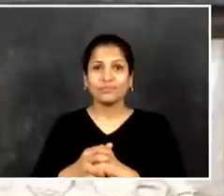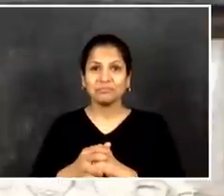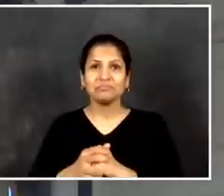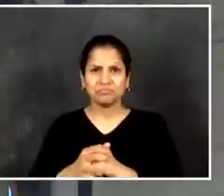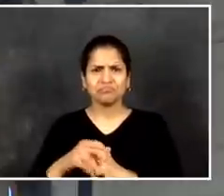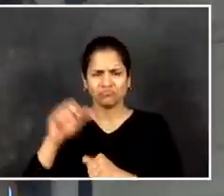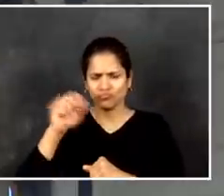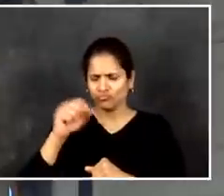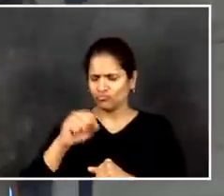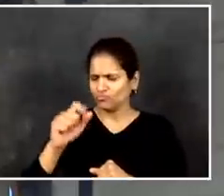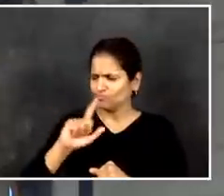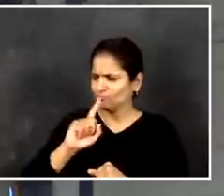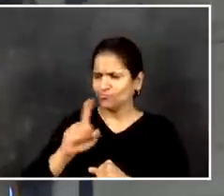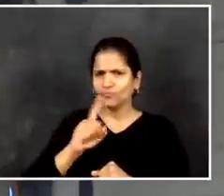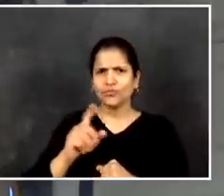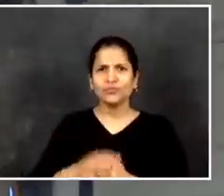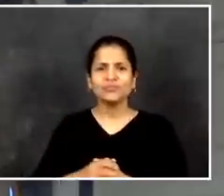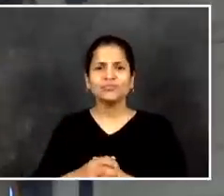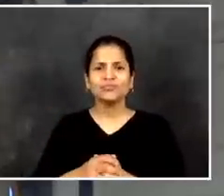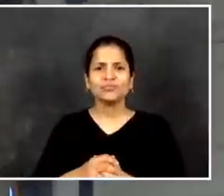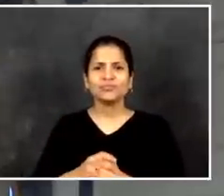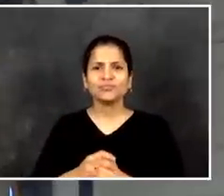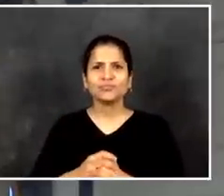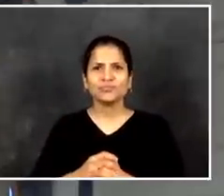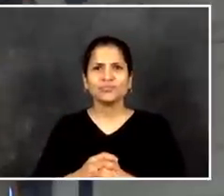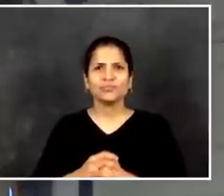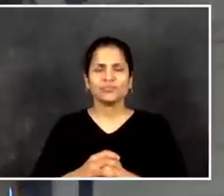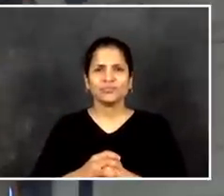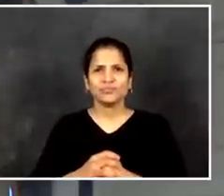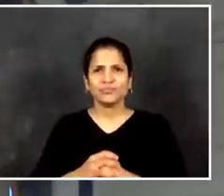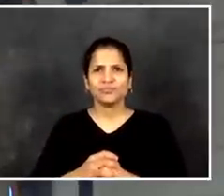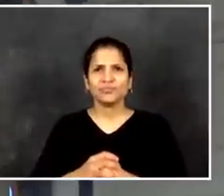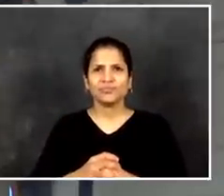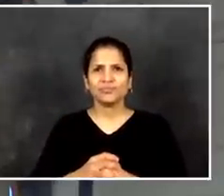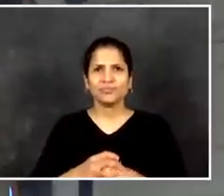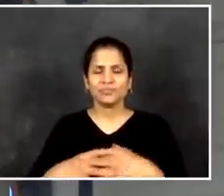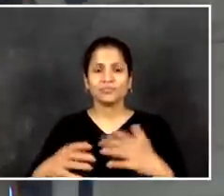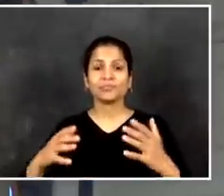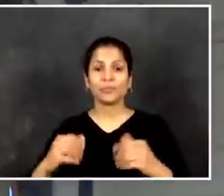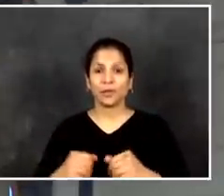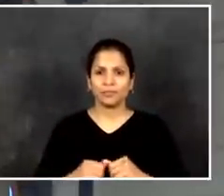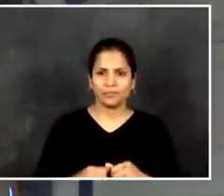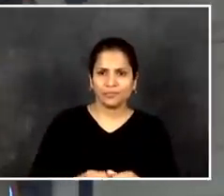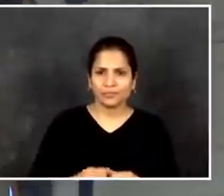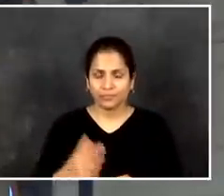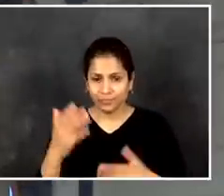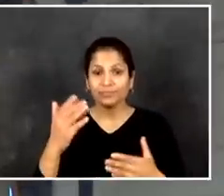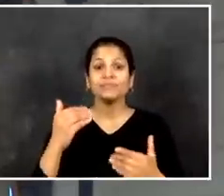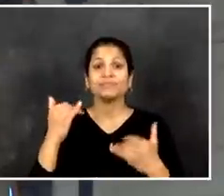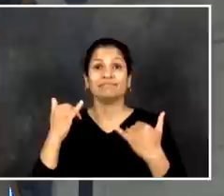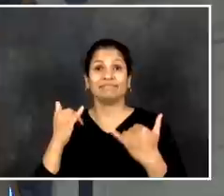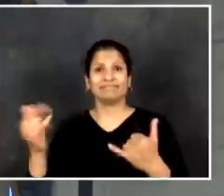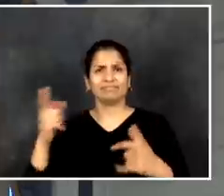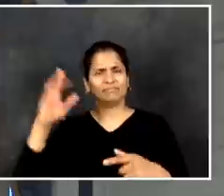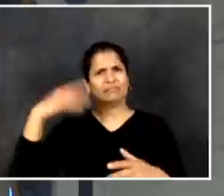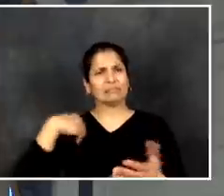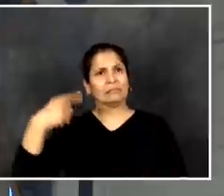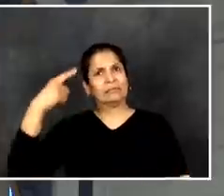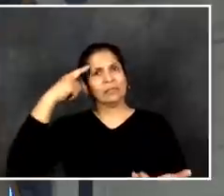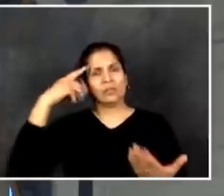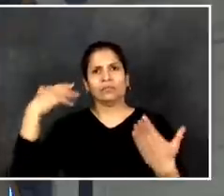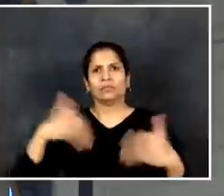I think all of us were sort of, intimidated by the complexity of a full-scale